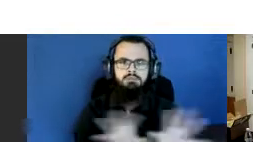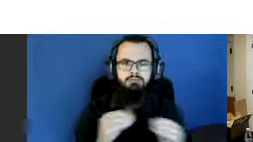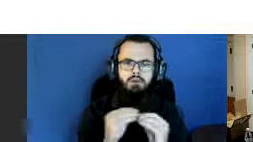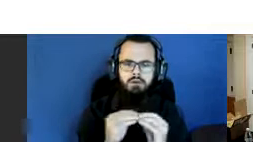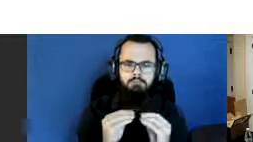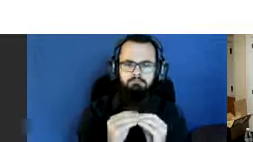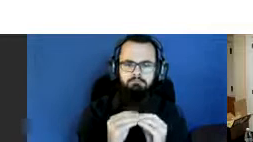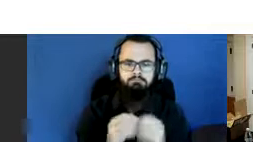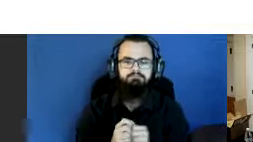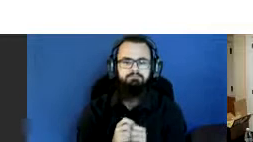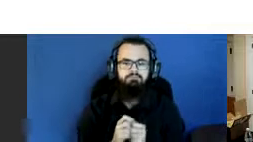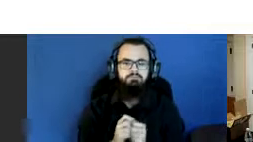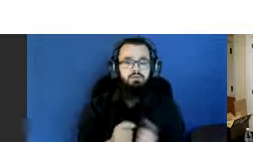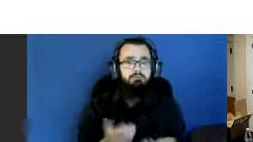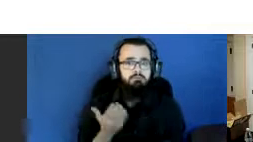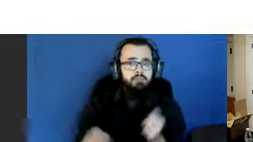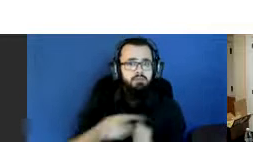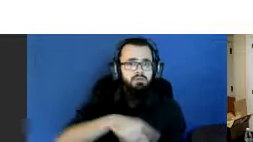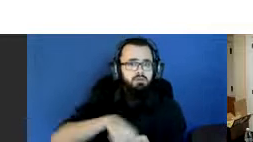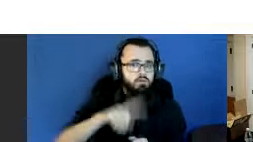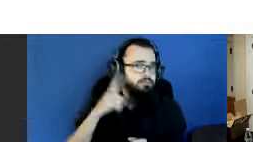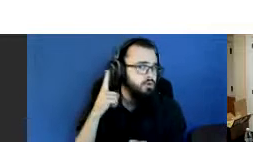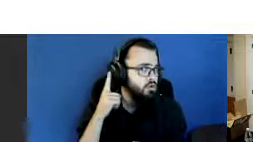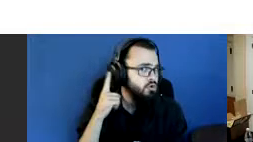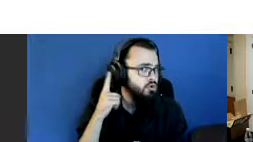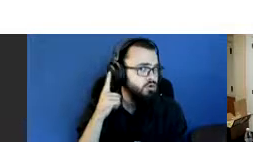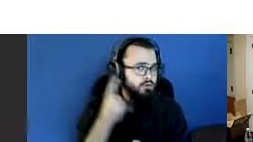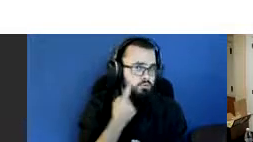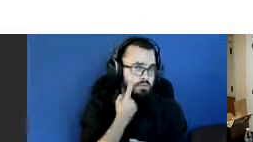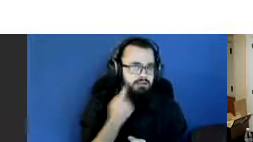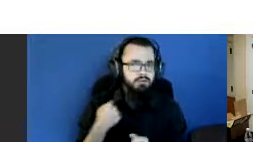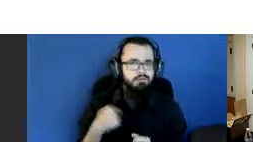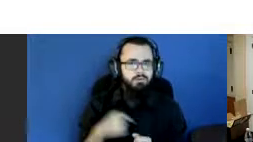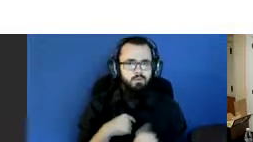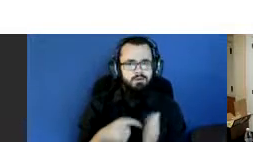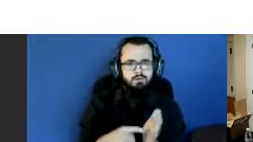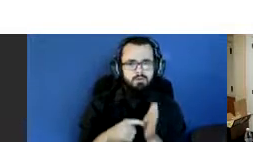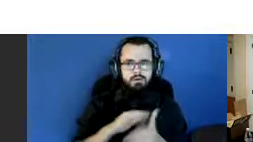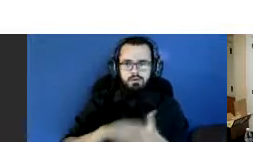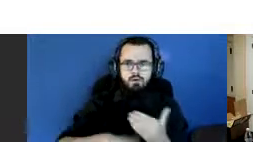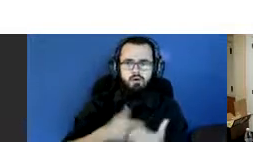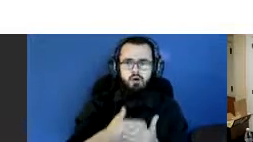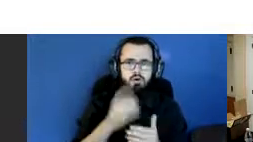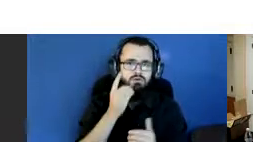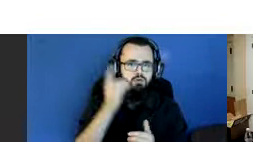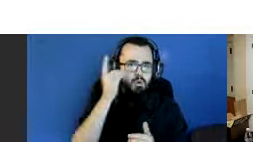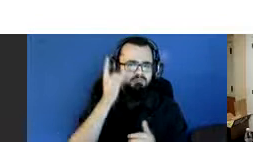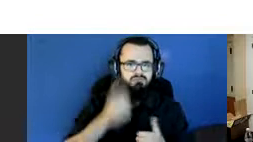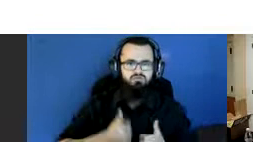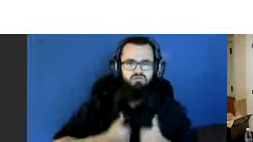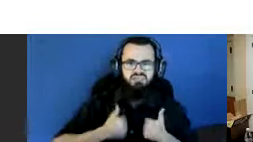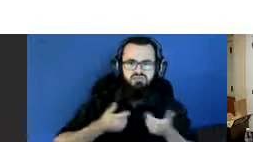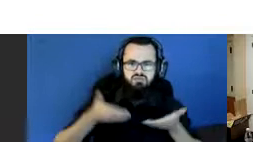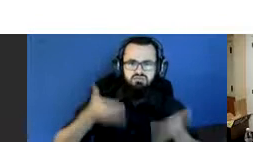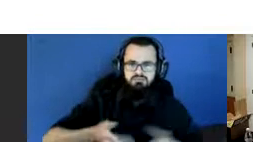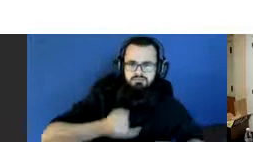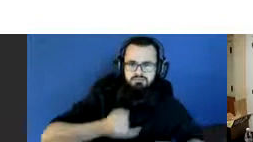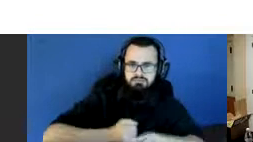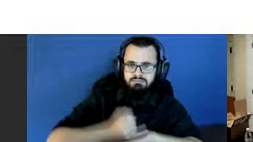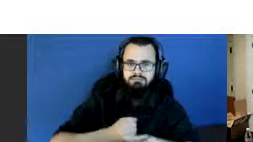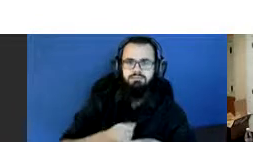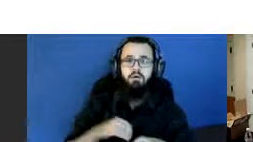heard recently that we're requiring all residential folks to test upon arrival here on campus.